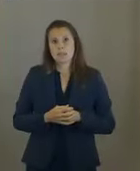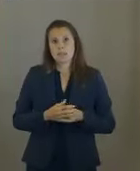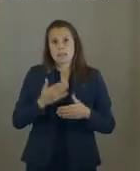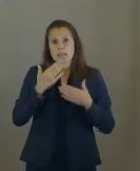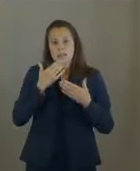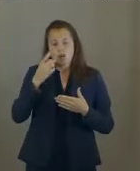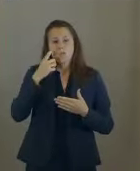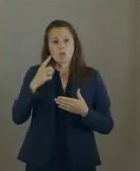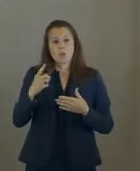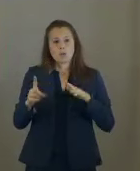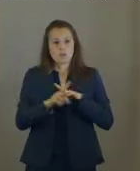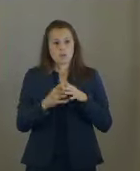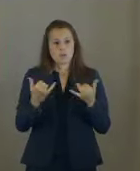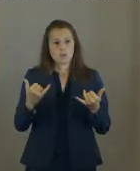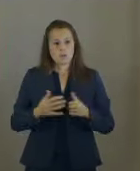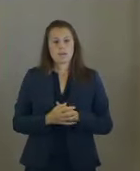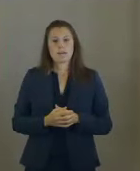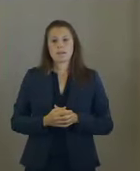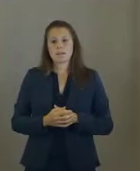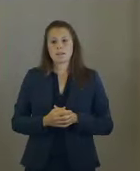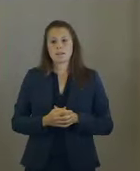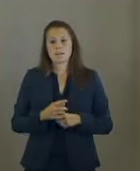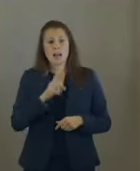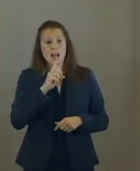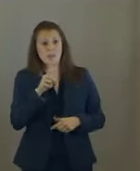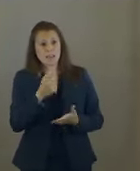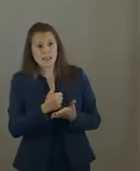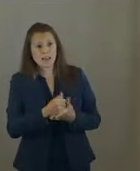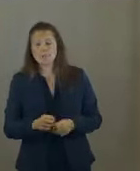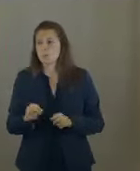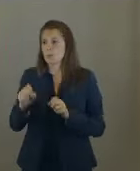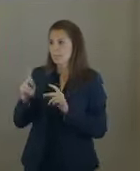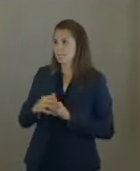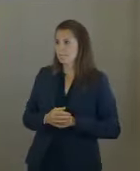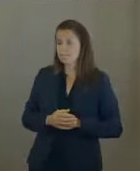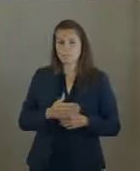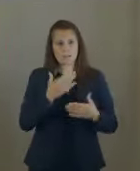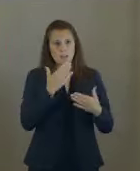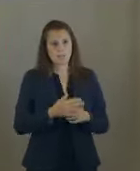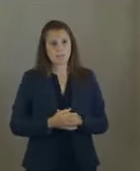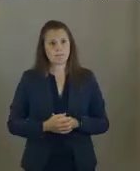And thank you for being here. So I really need some help. Thank you.